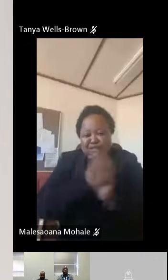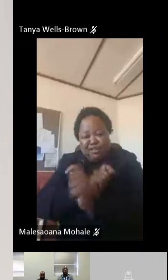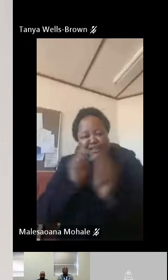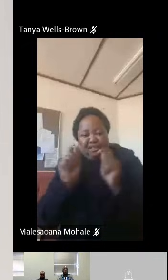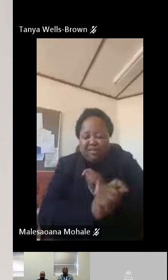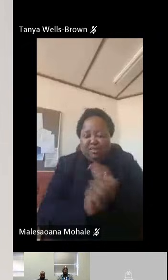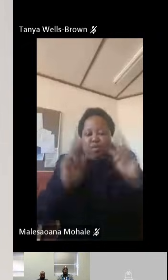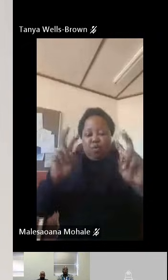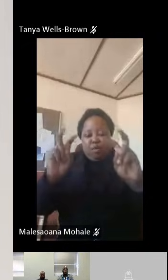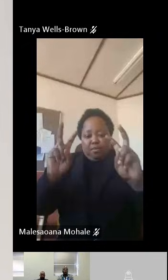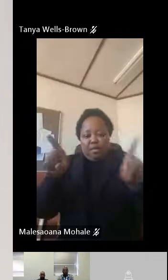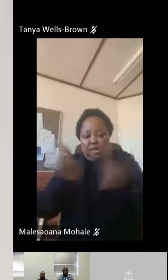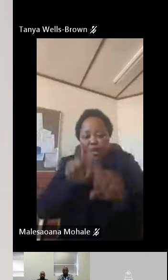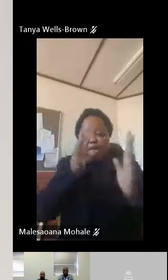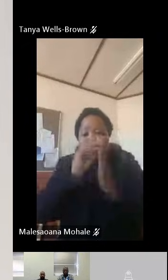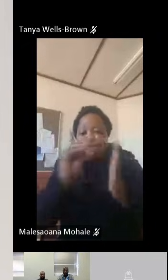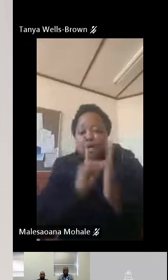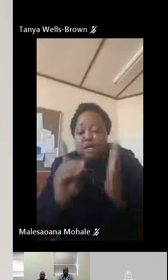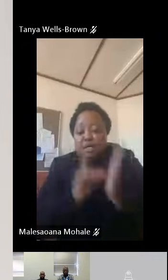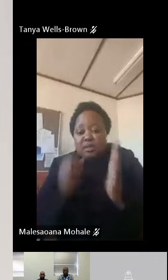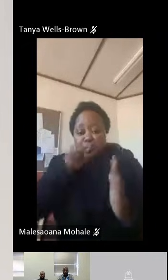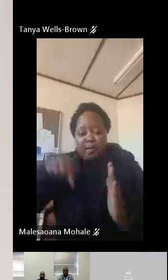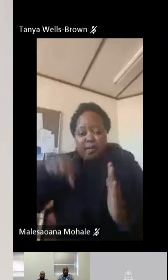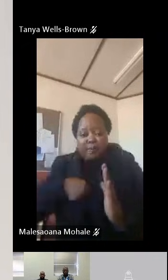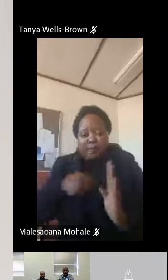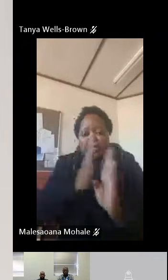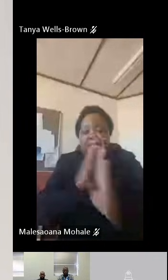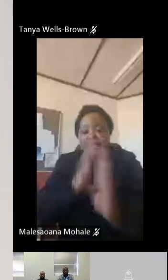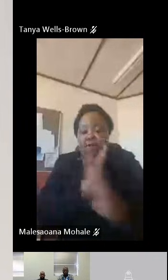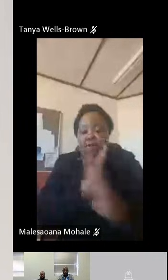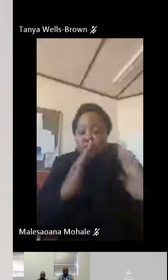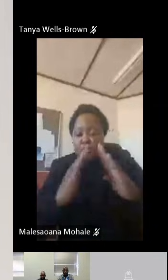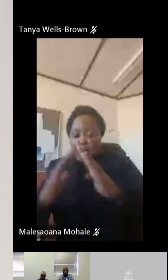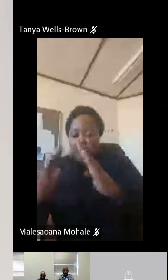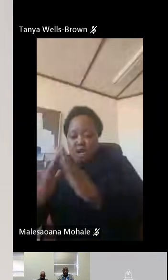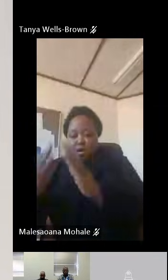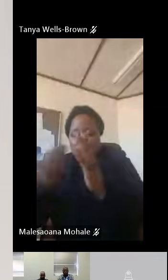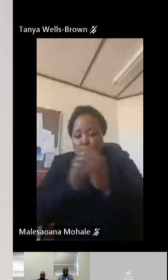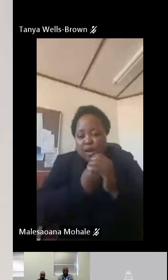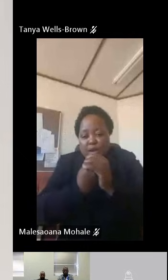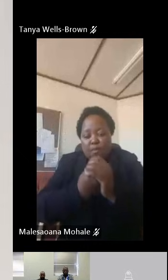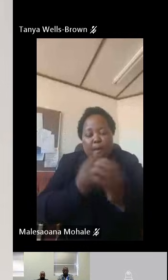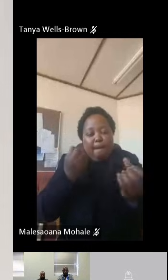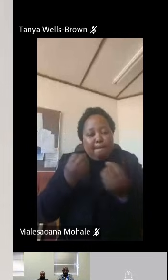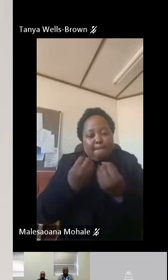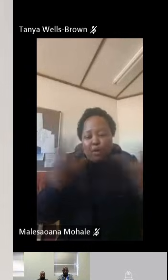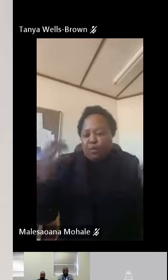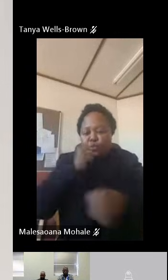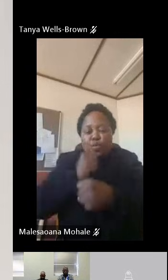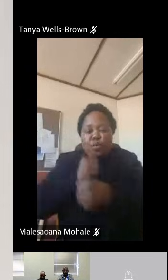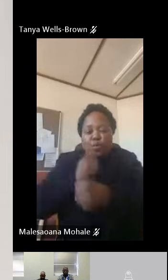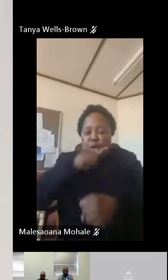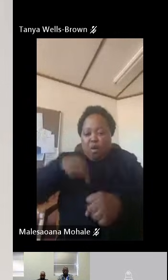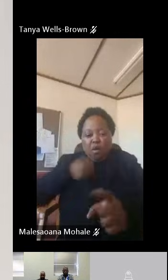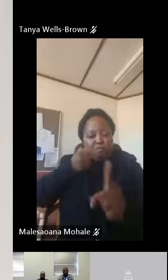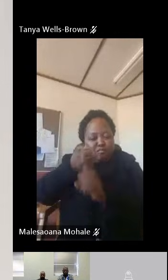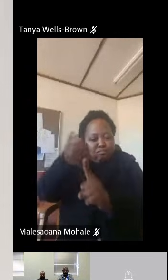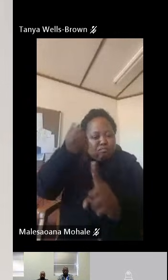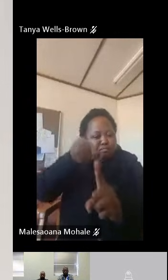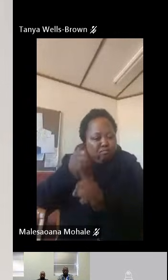For many of our civil society organizations, most of our work is advocacy.